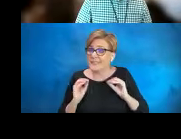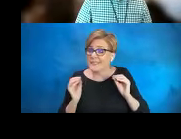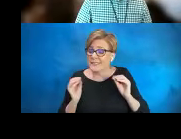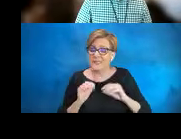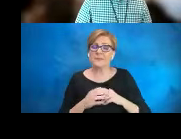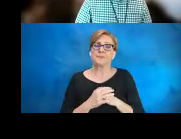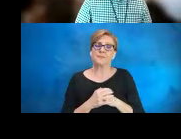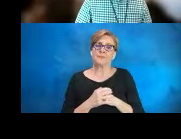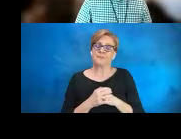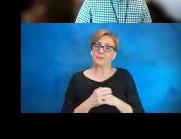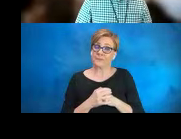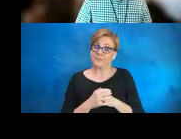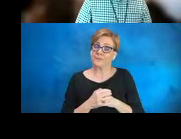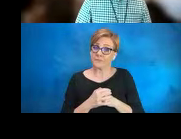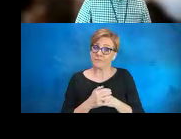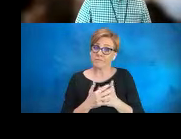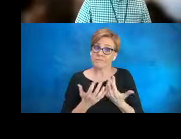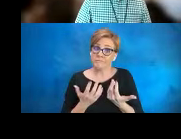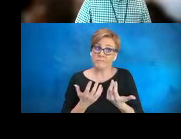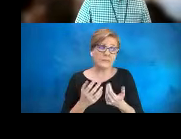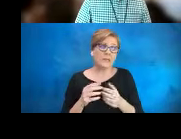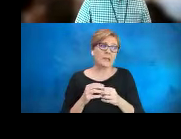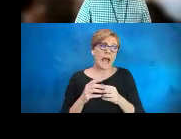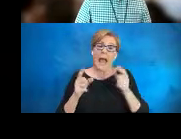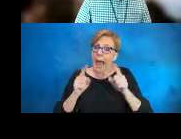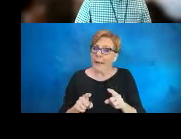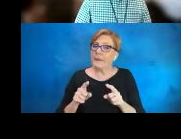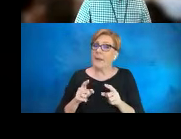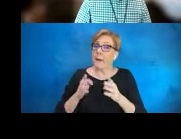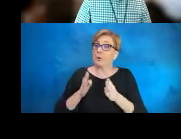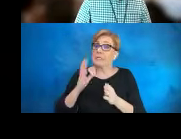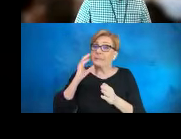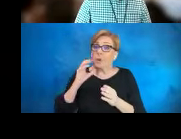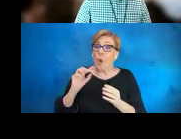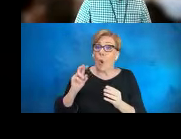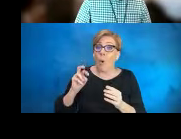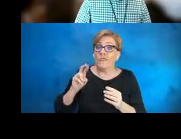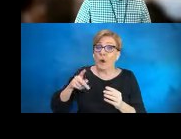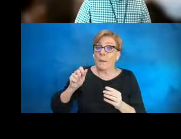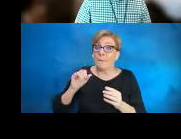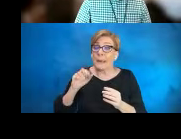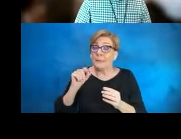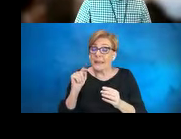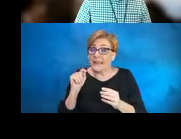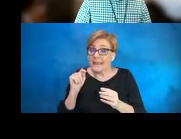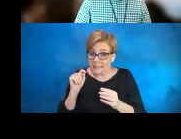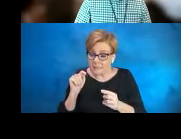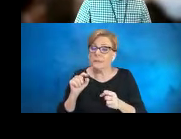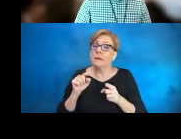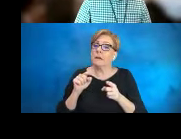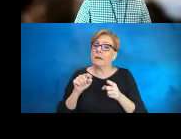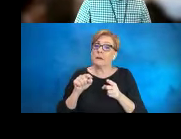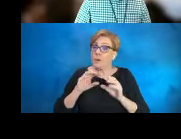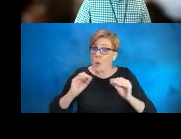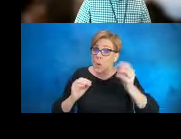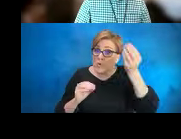their clients not receiving overpayment notices and finding out about overpayment simply by not receiving a check or receiving a